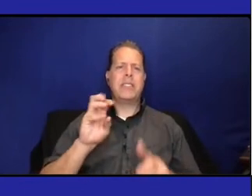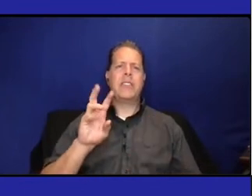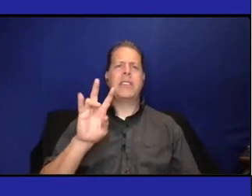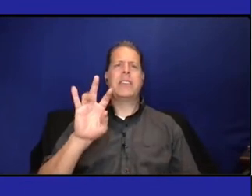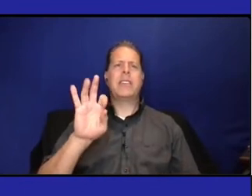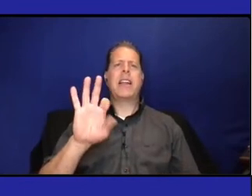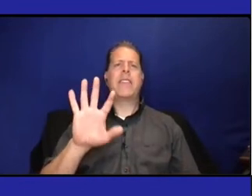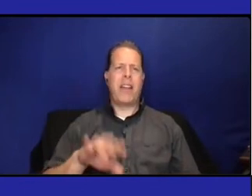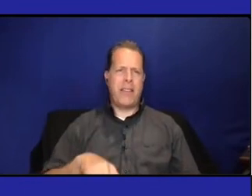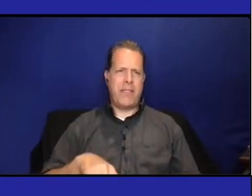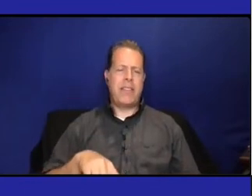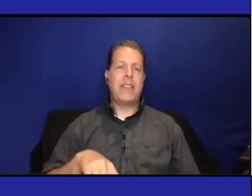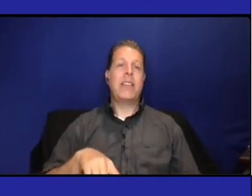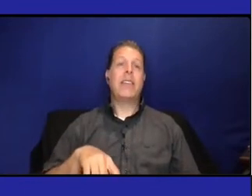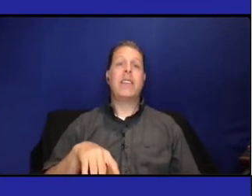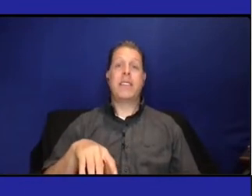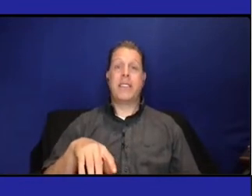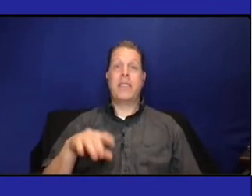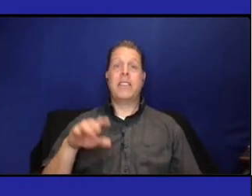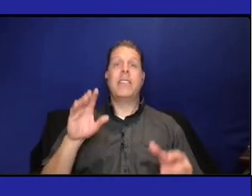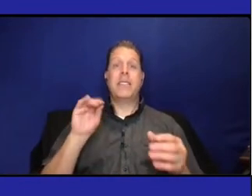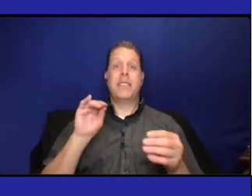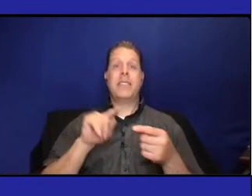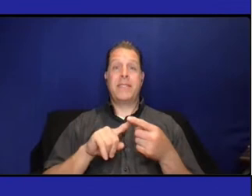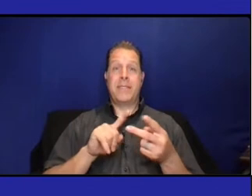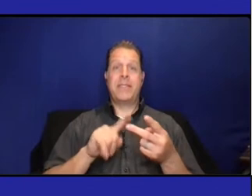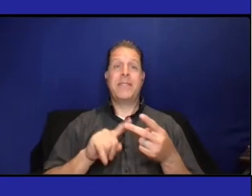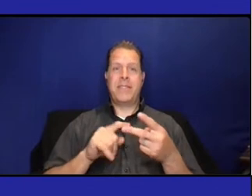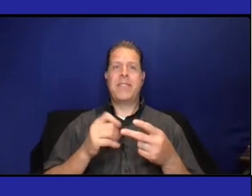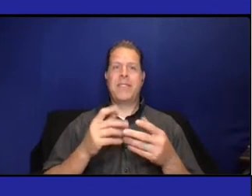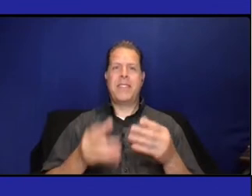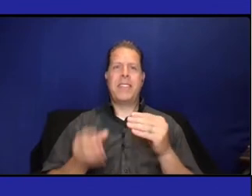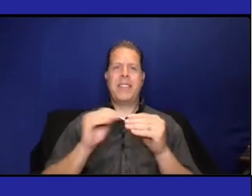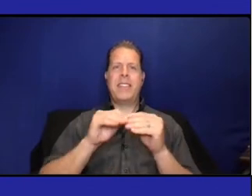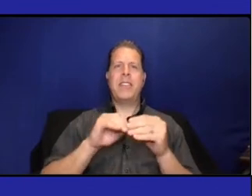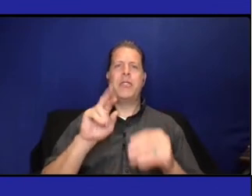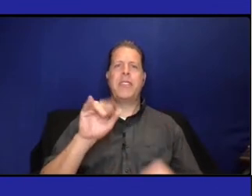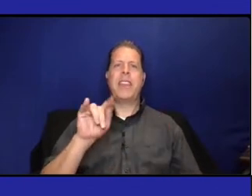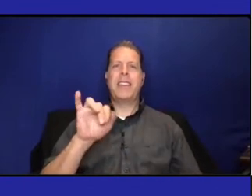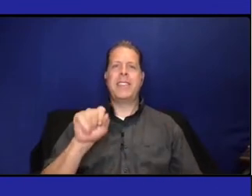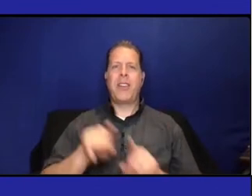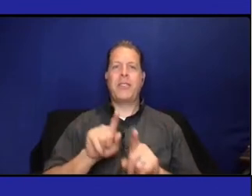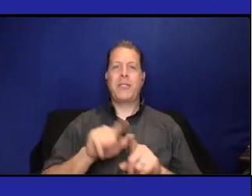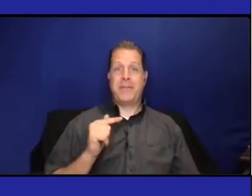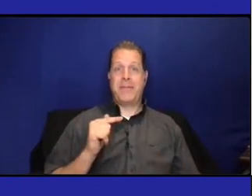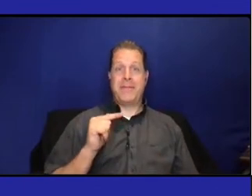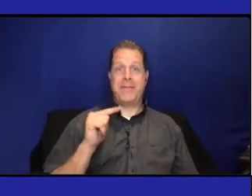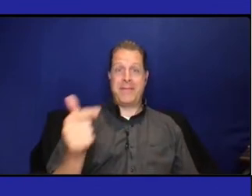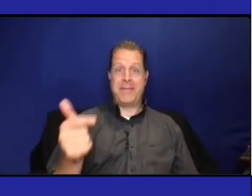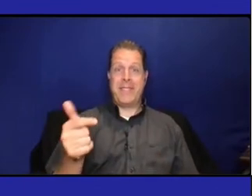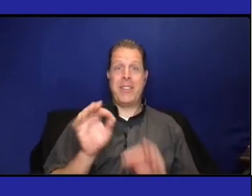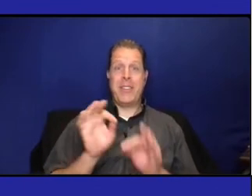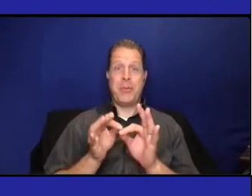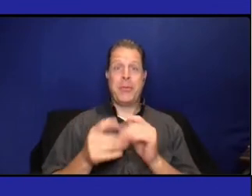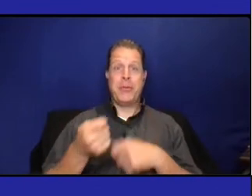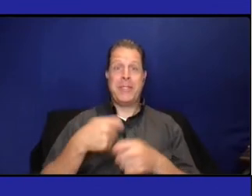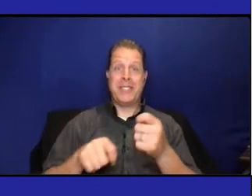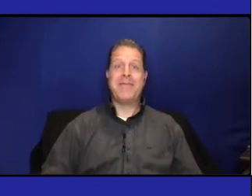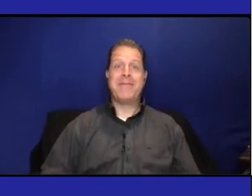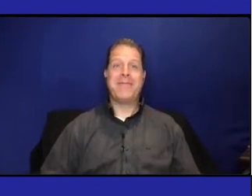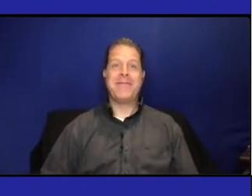$33,695. To give you the full picture, adding utilities on top of that. Utilities and base rent together, all in, five-year